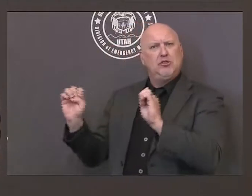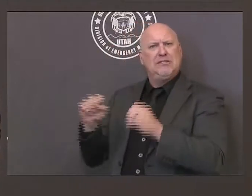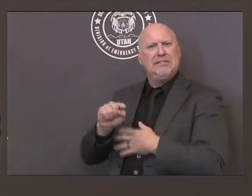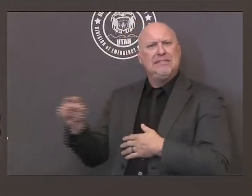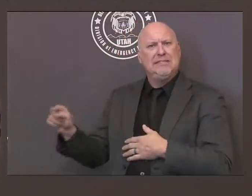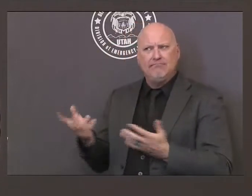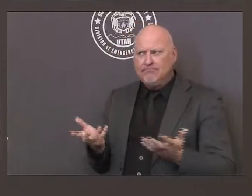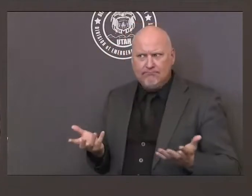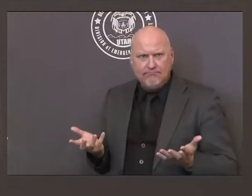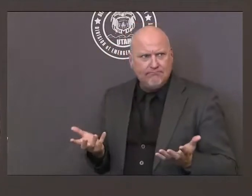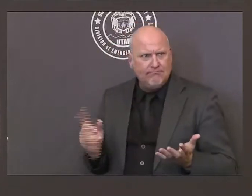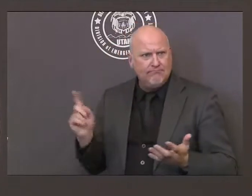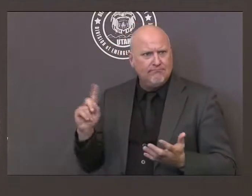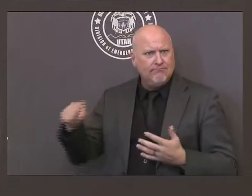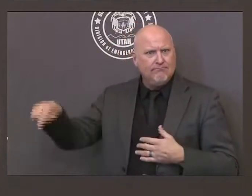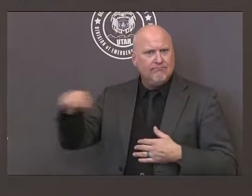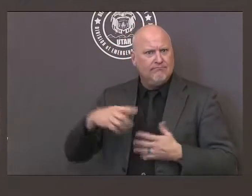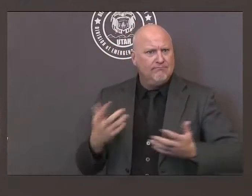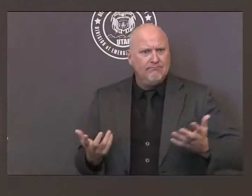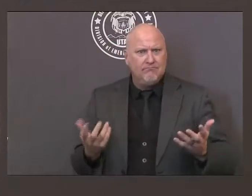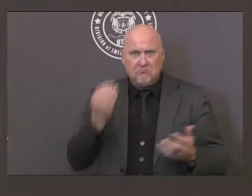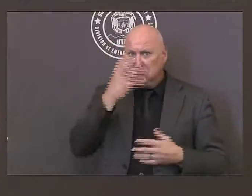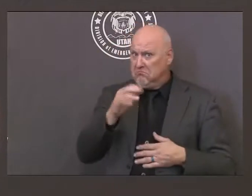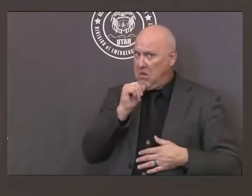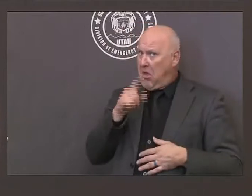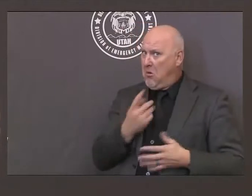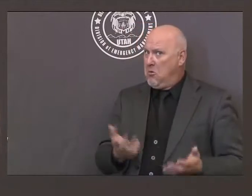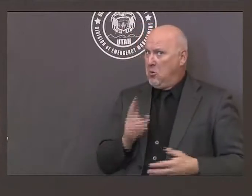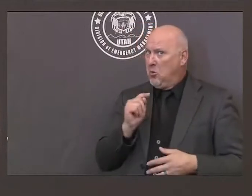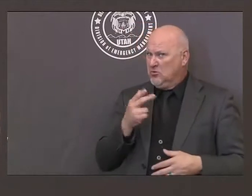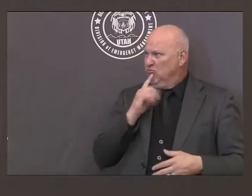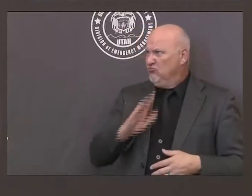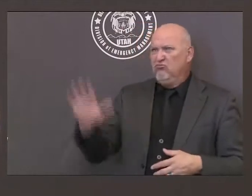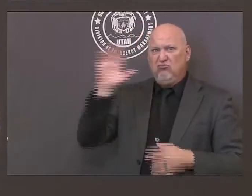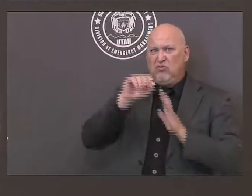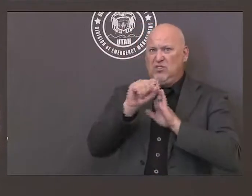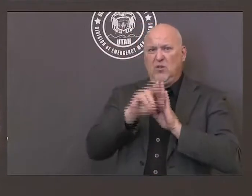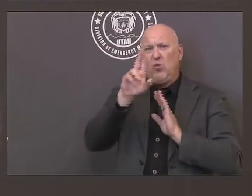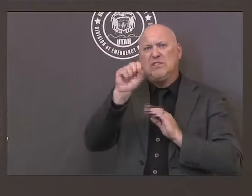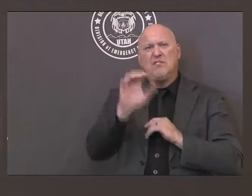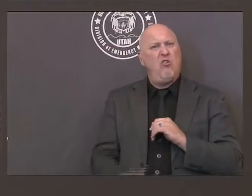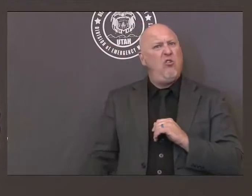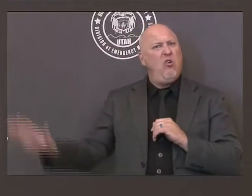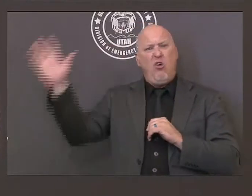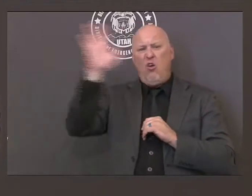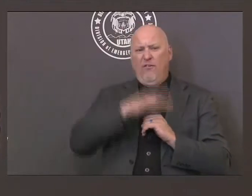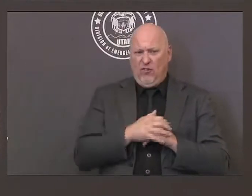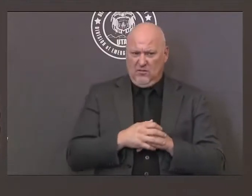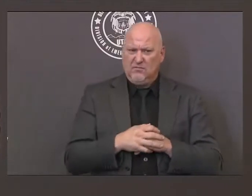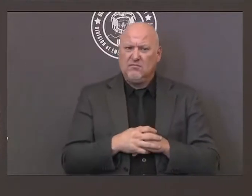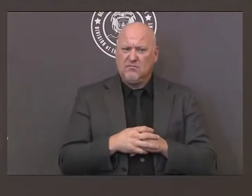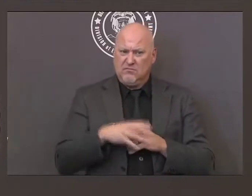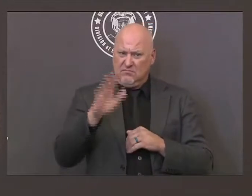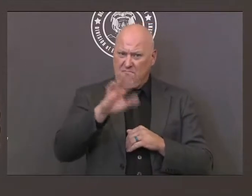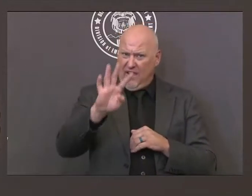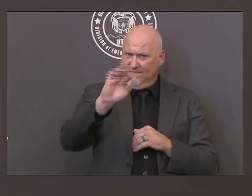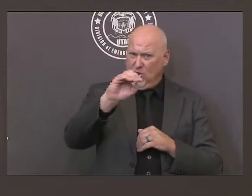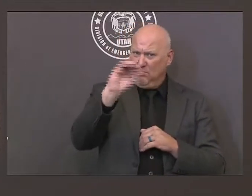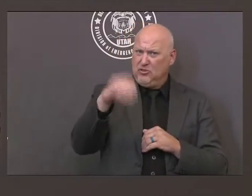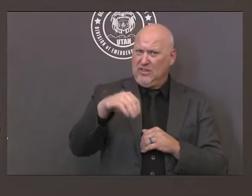true across the country. A national study found that there's been a 40% reduction in the number of